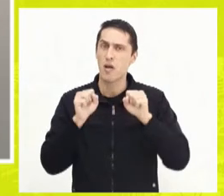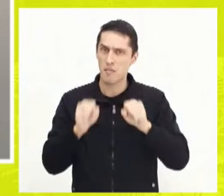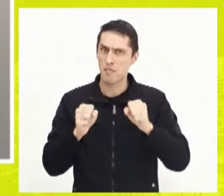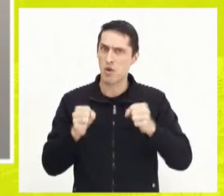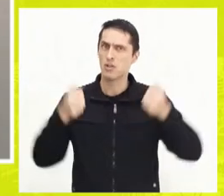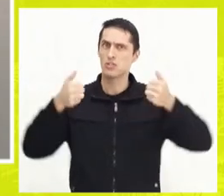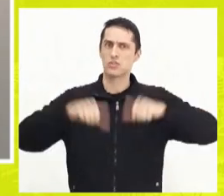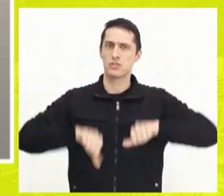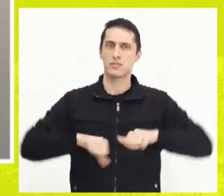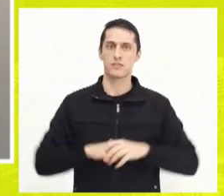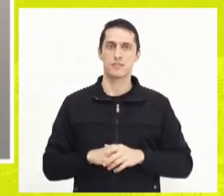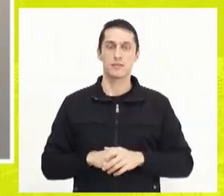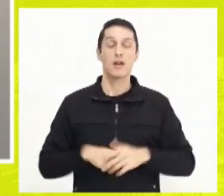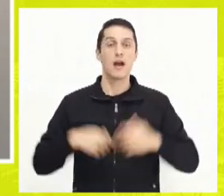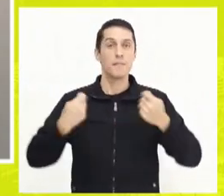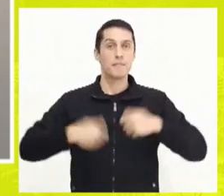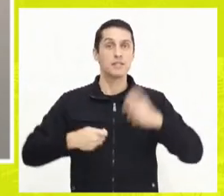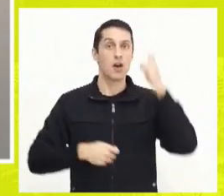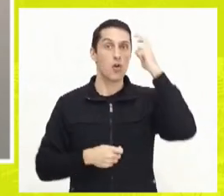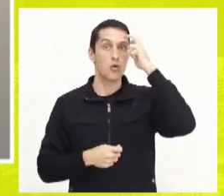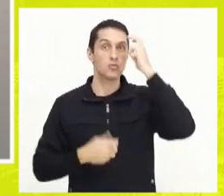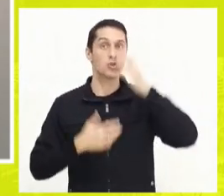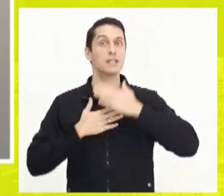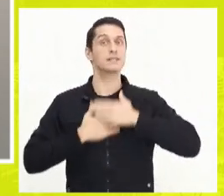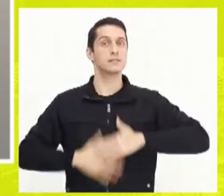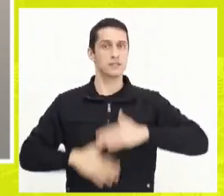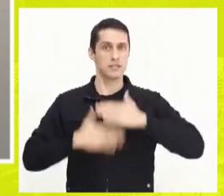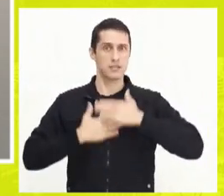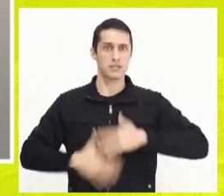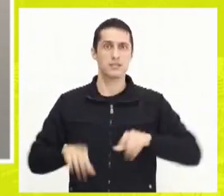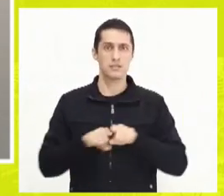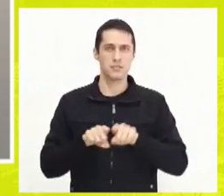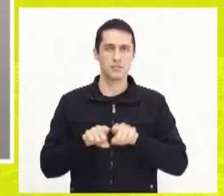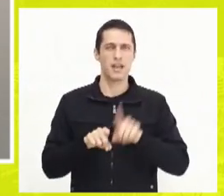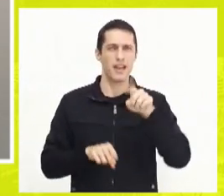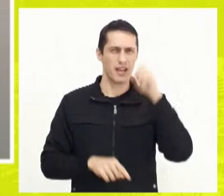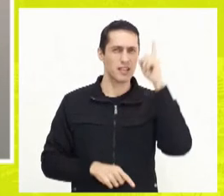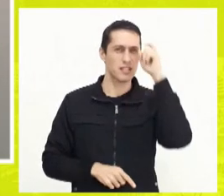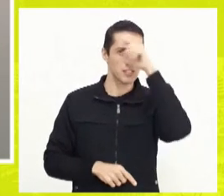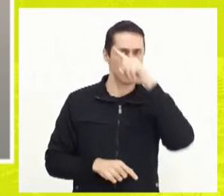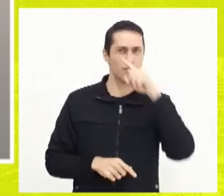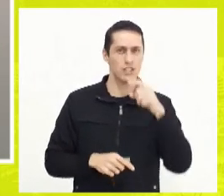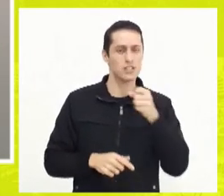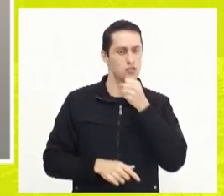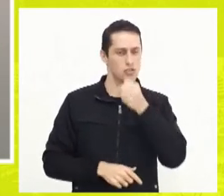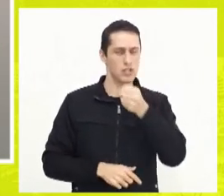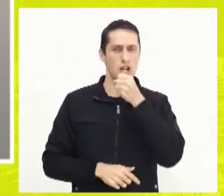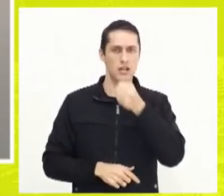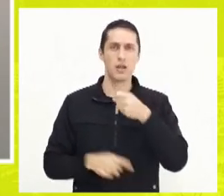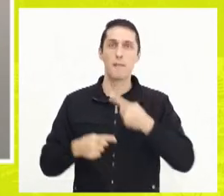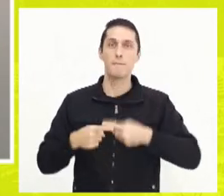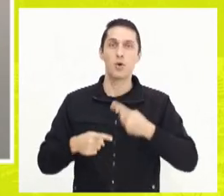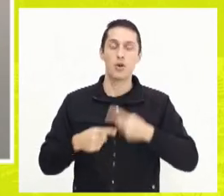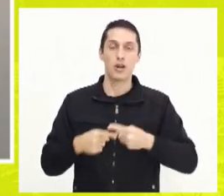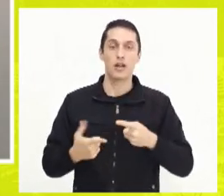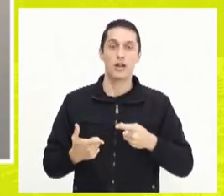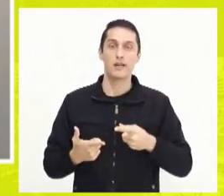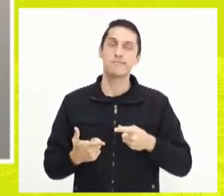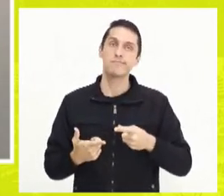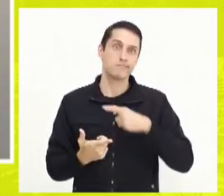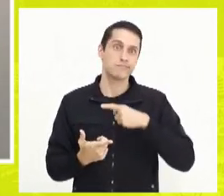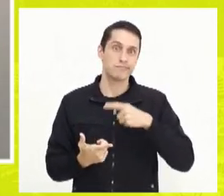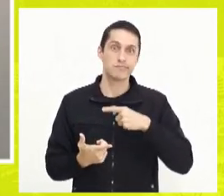wrong there must be a culture of rest this is so difficult in journalists for many different reasons the